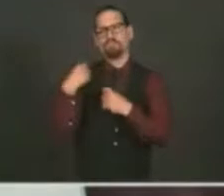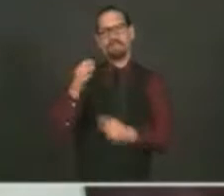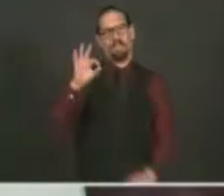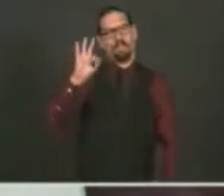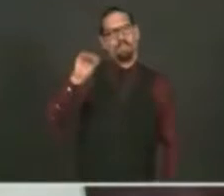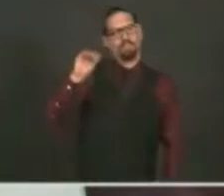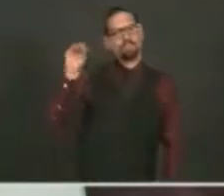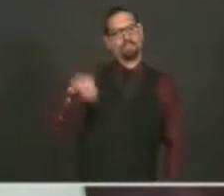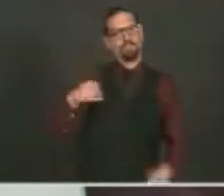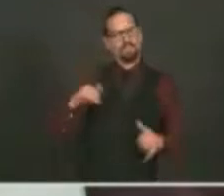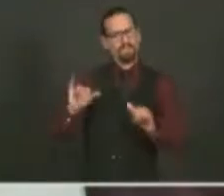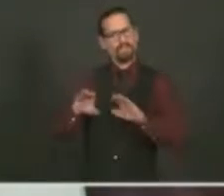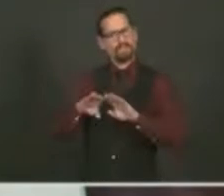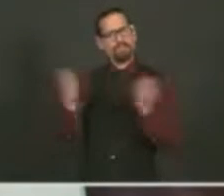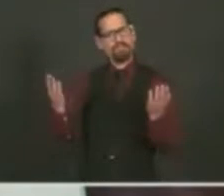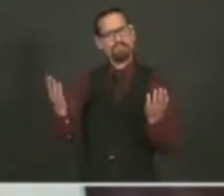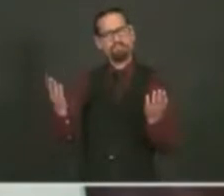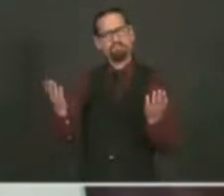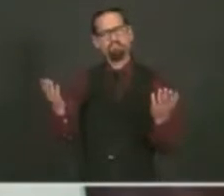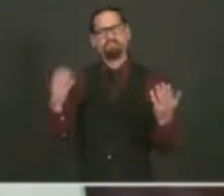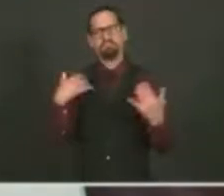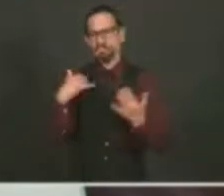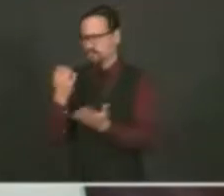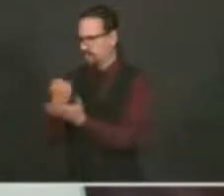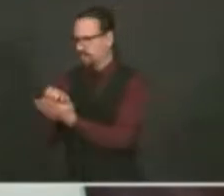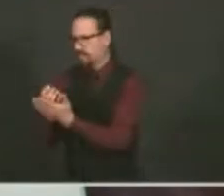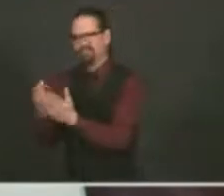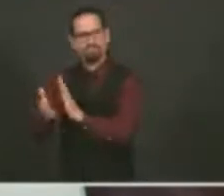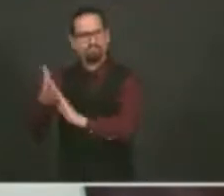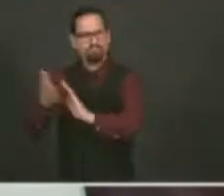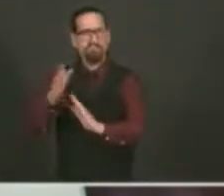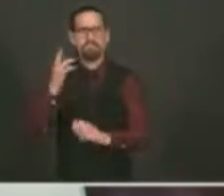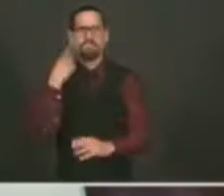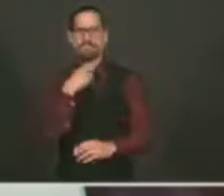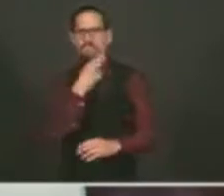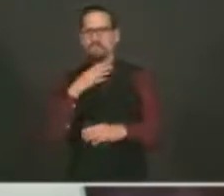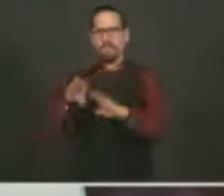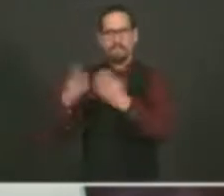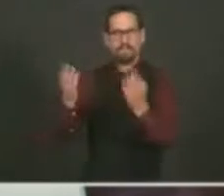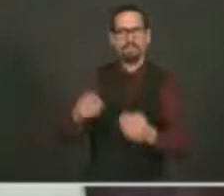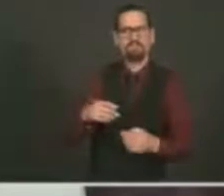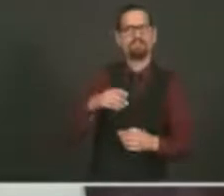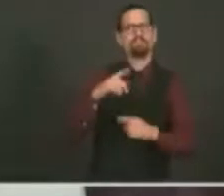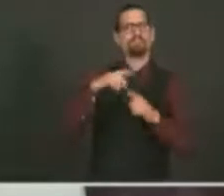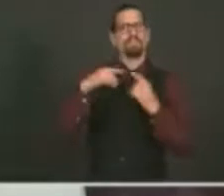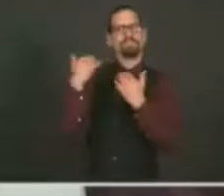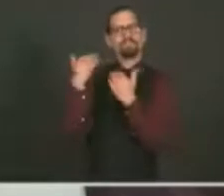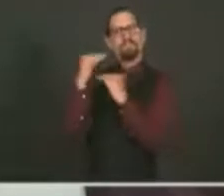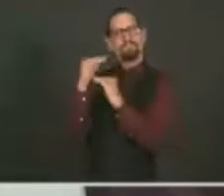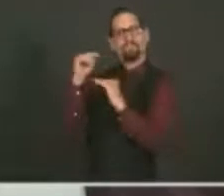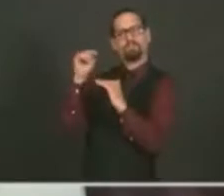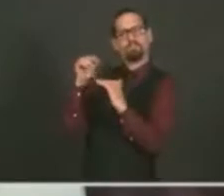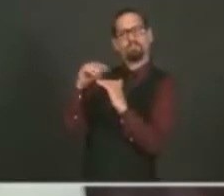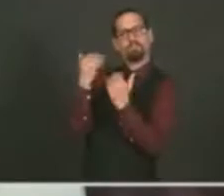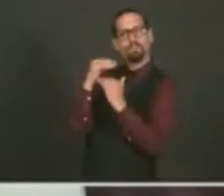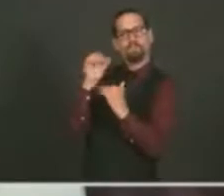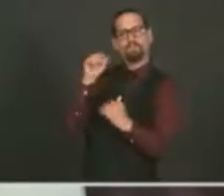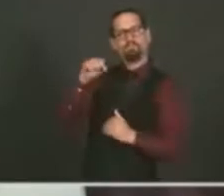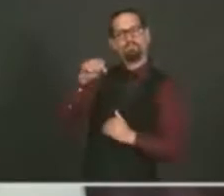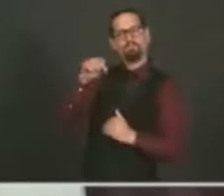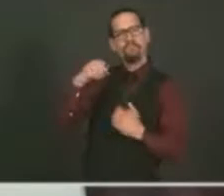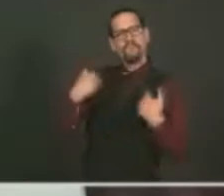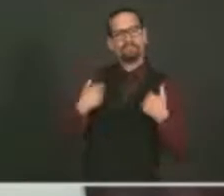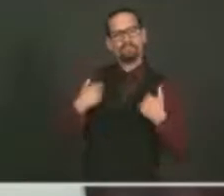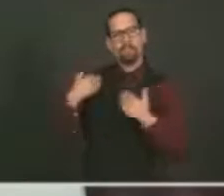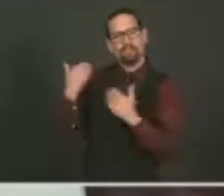going to school. The restriction, to be clear, is, Hummel and I were just discussing. I know there's restrictions, and I know that's hurting